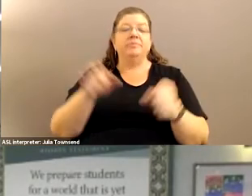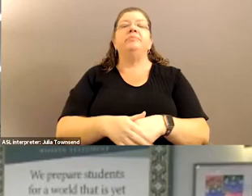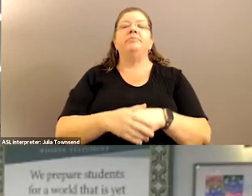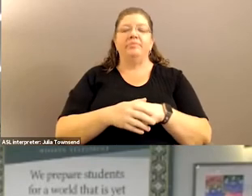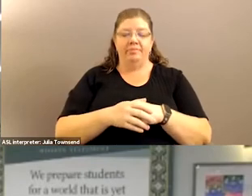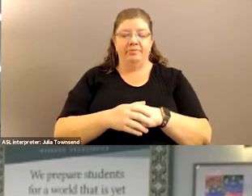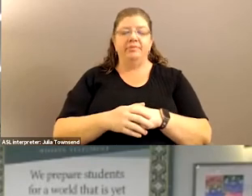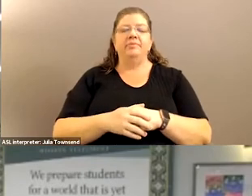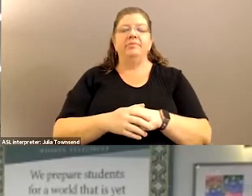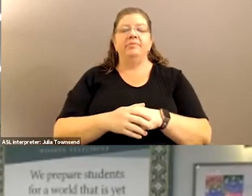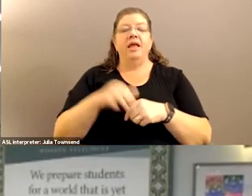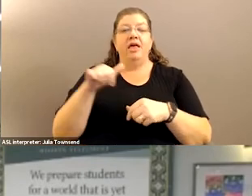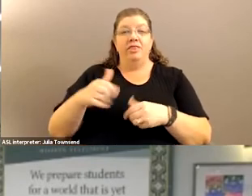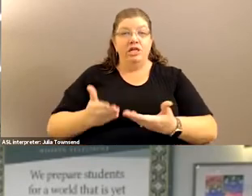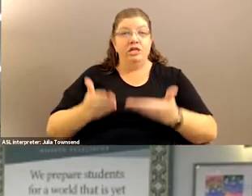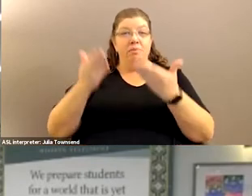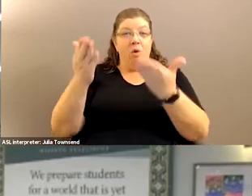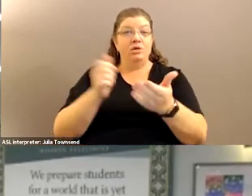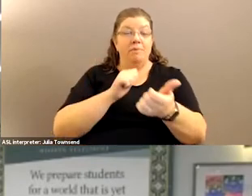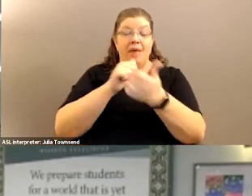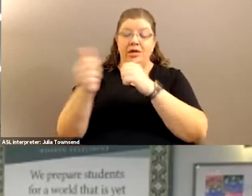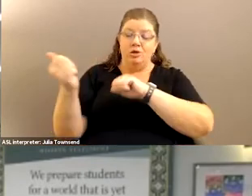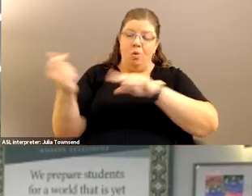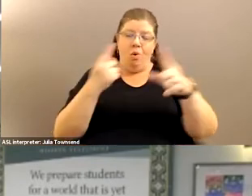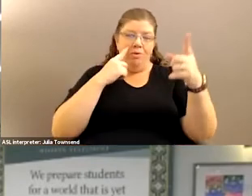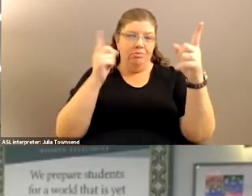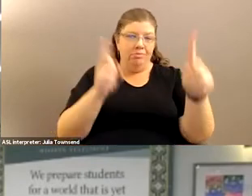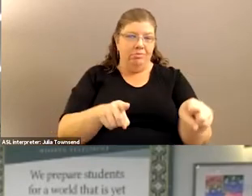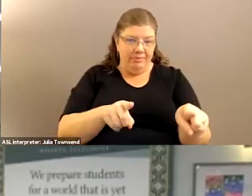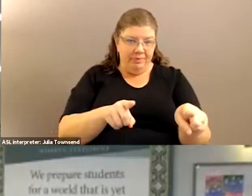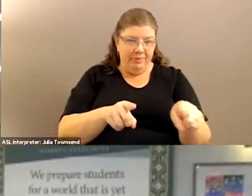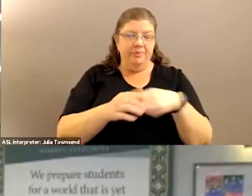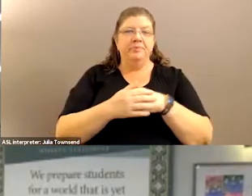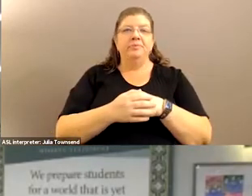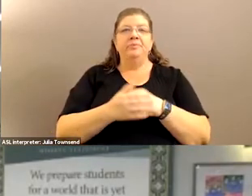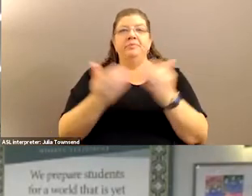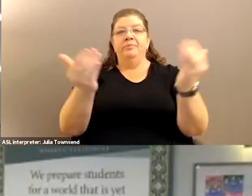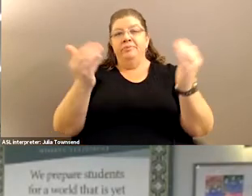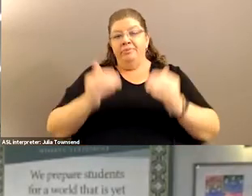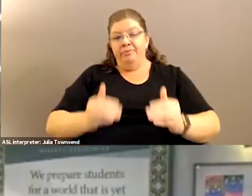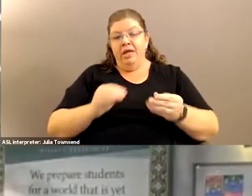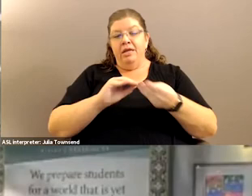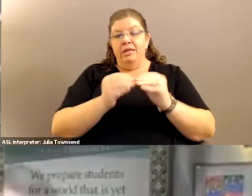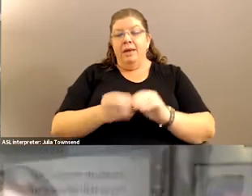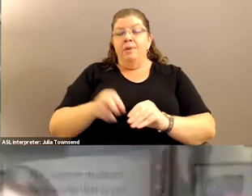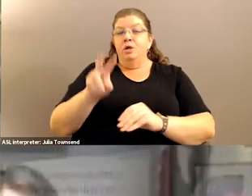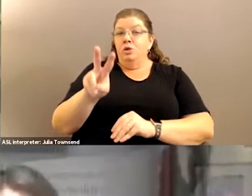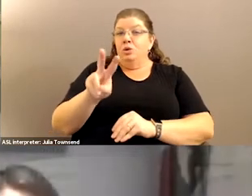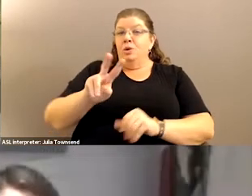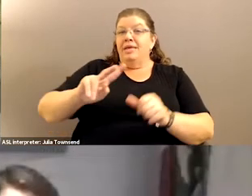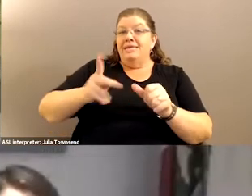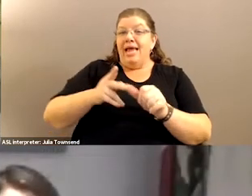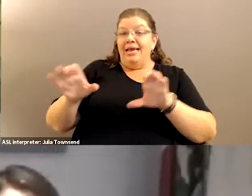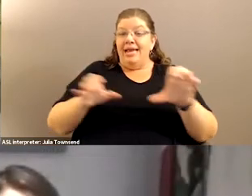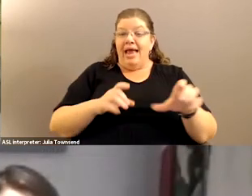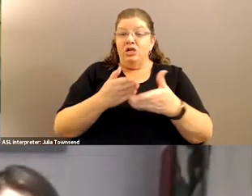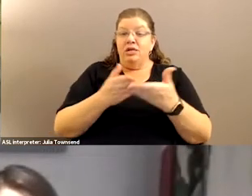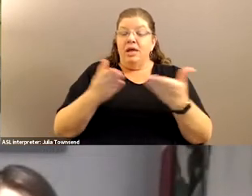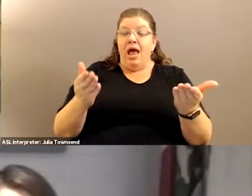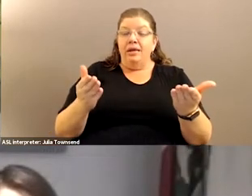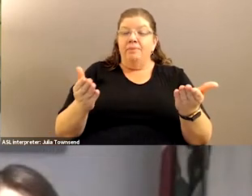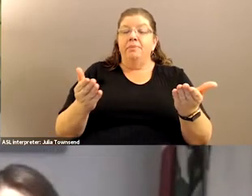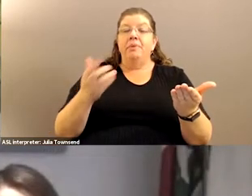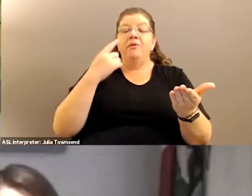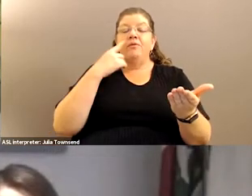aye this motion passes unanimously on to number two the second action item is approval of the